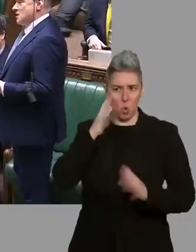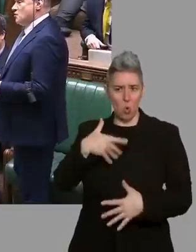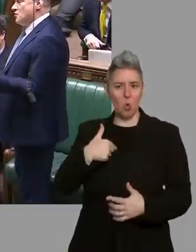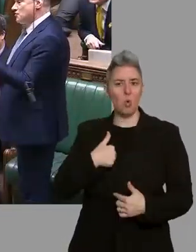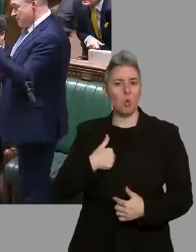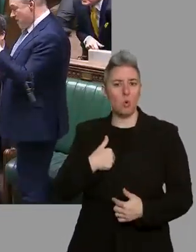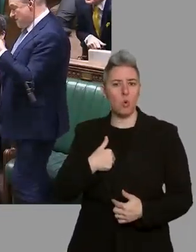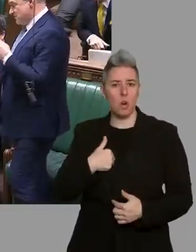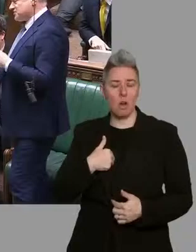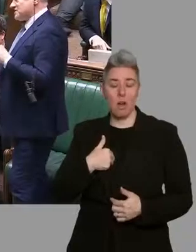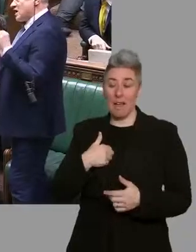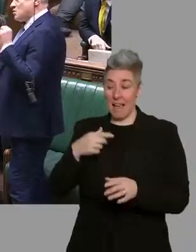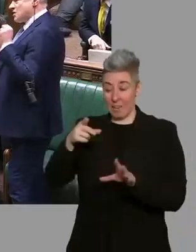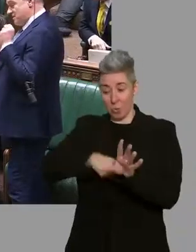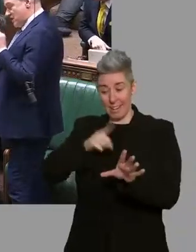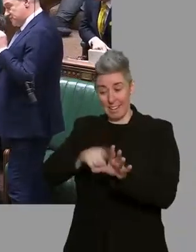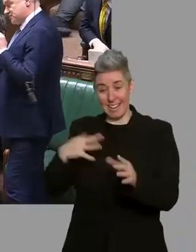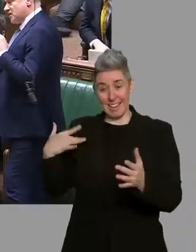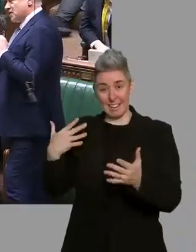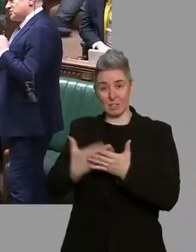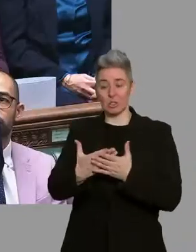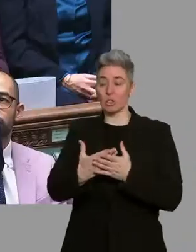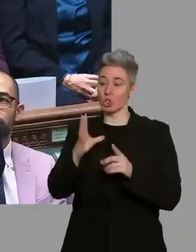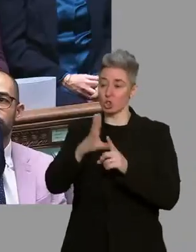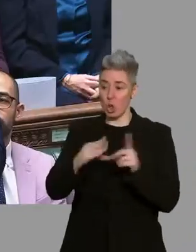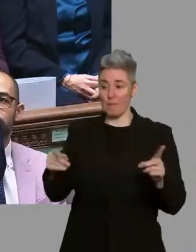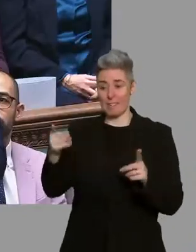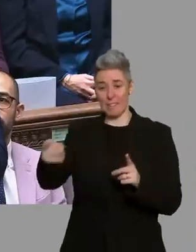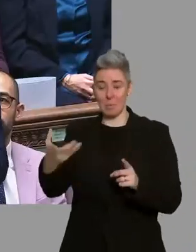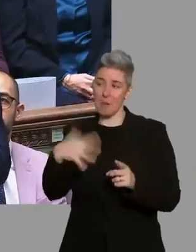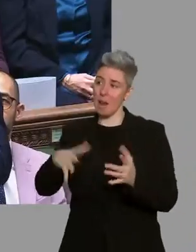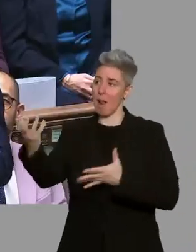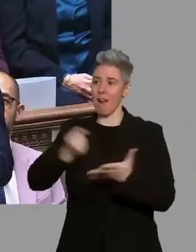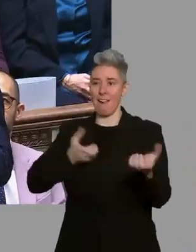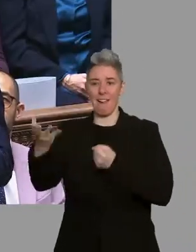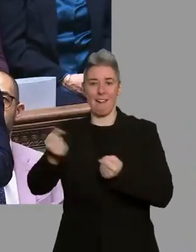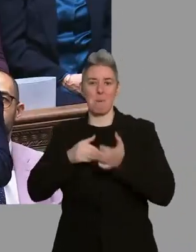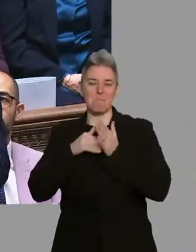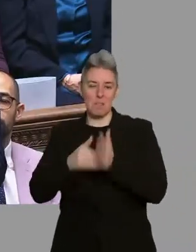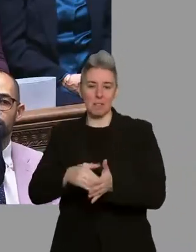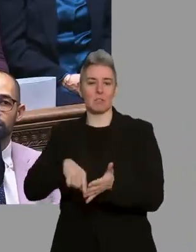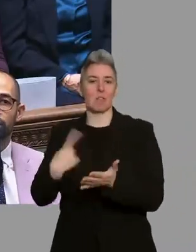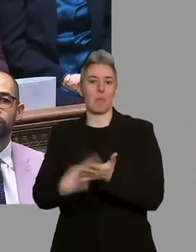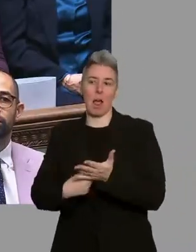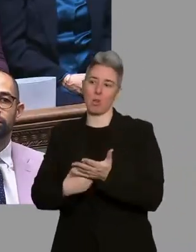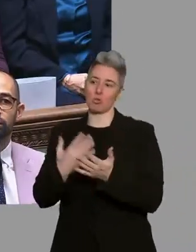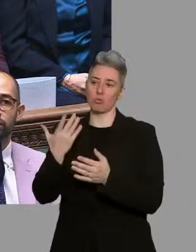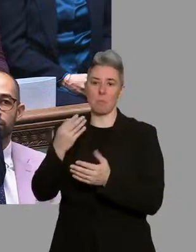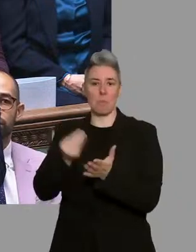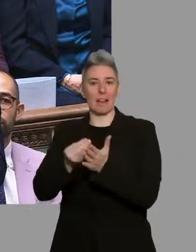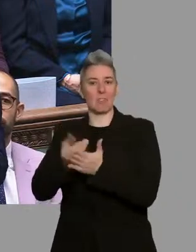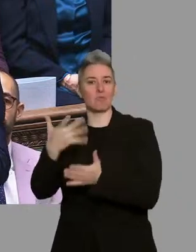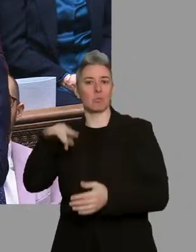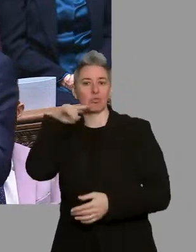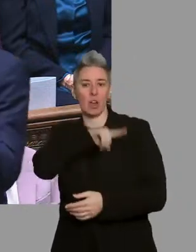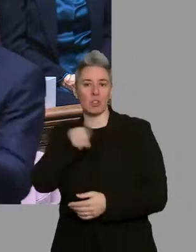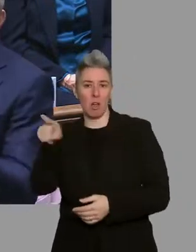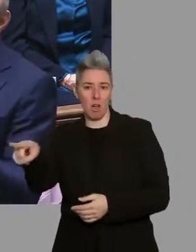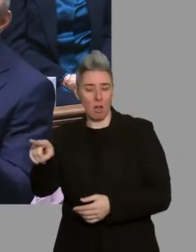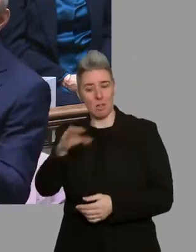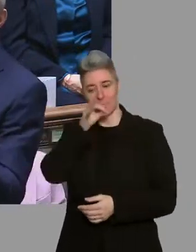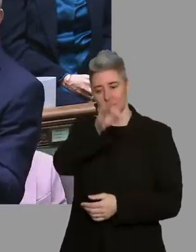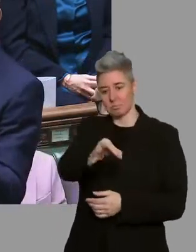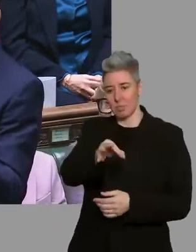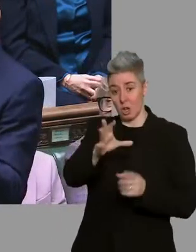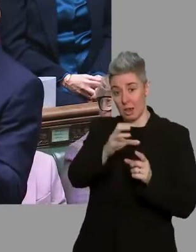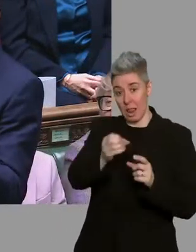money, will the Prime Minister now work with us to bring in long overdue reforms of party funding so that